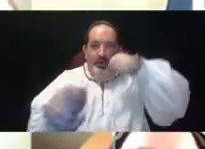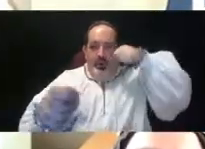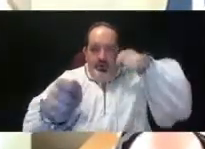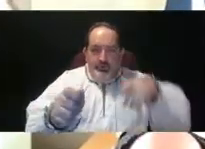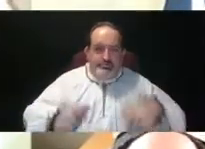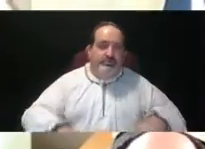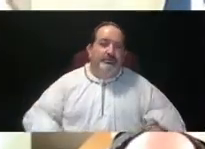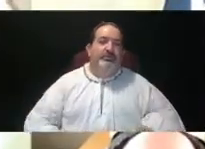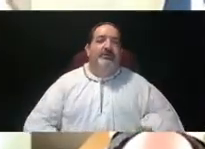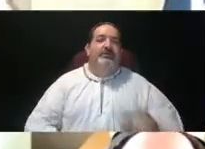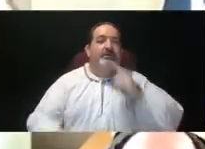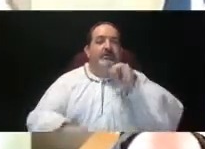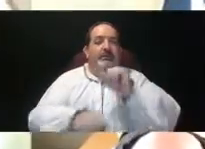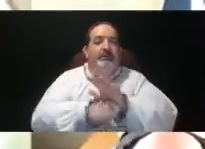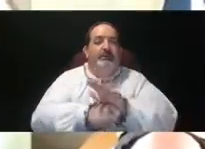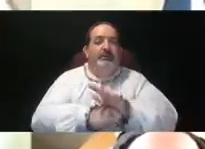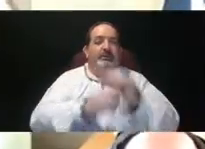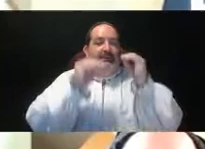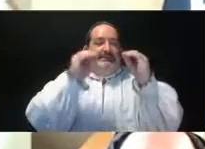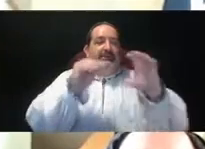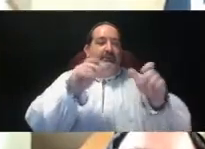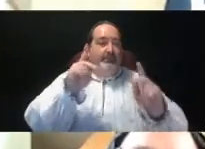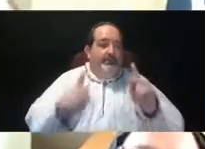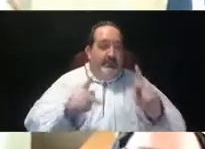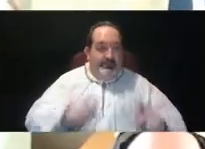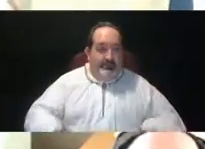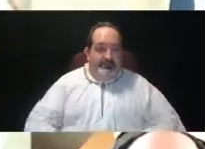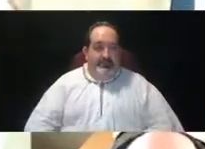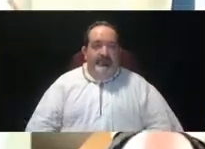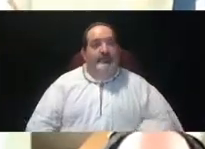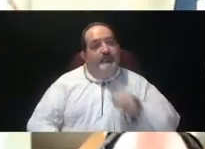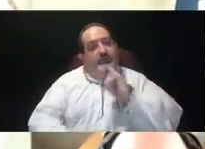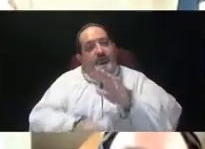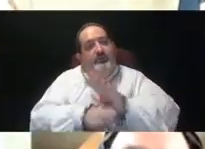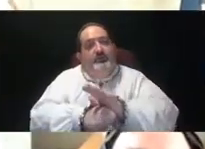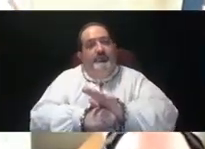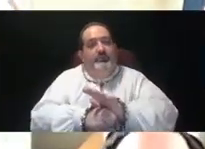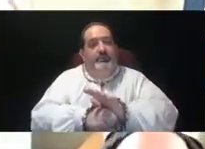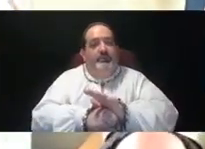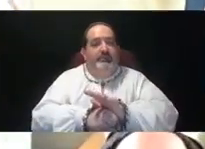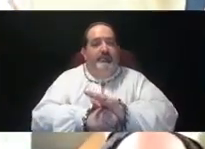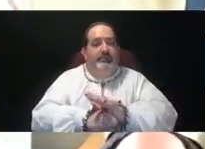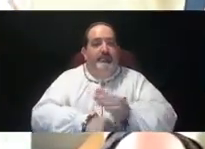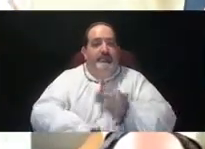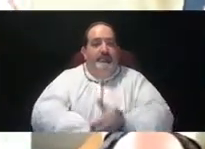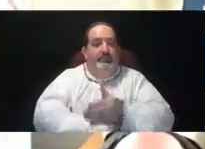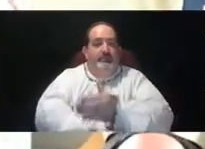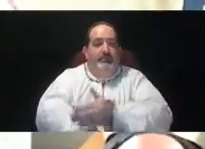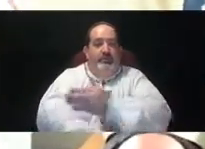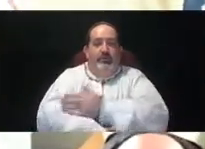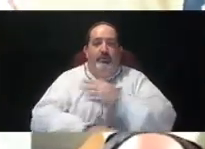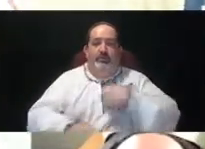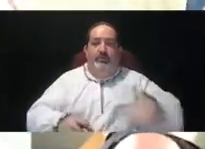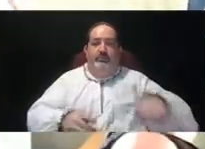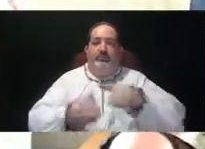your commitment to teaching others, for your commitment to grow the community in our